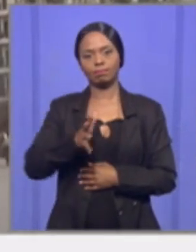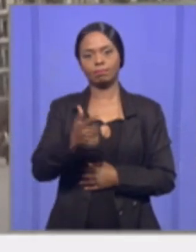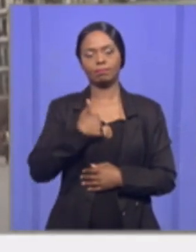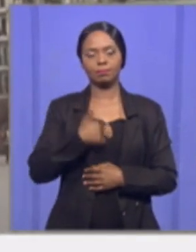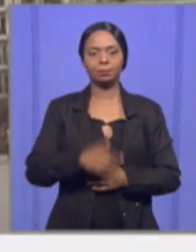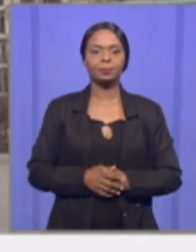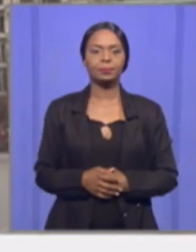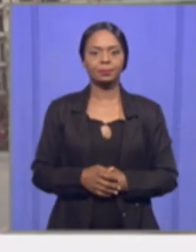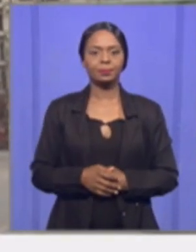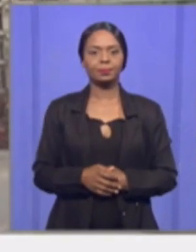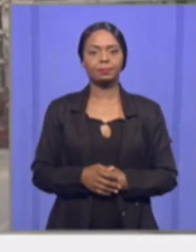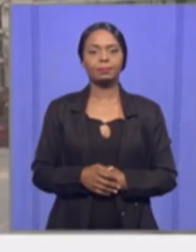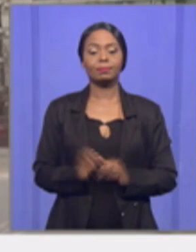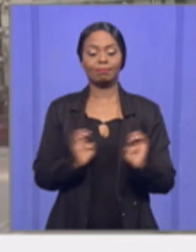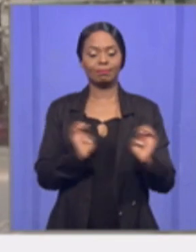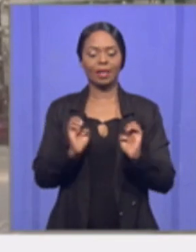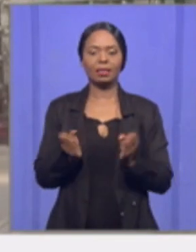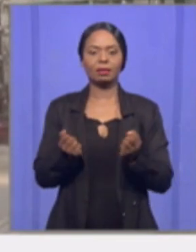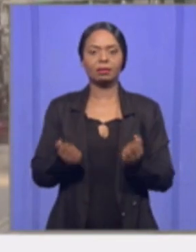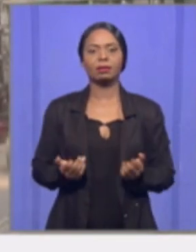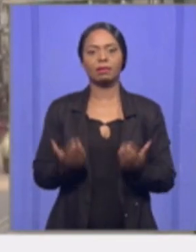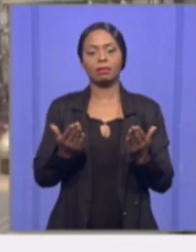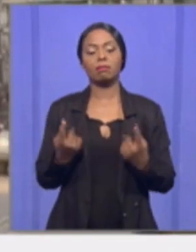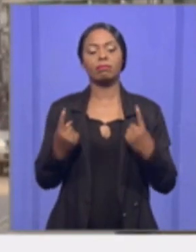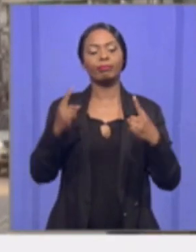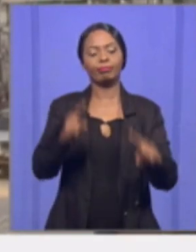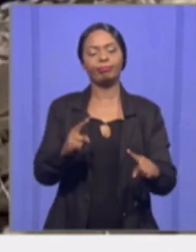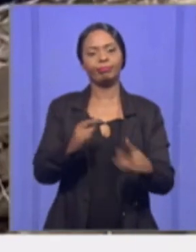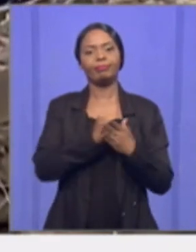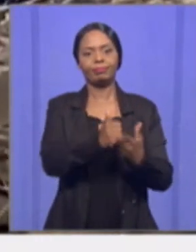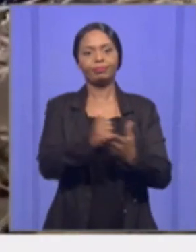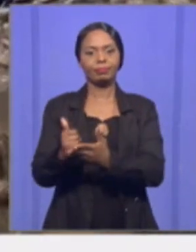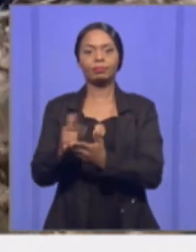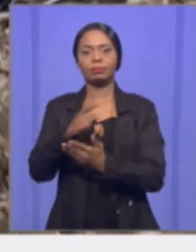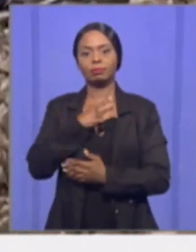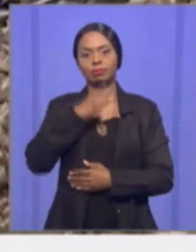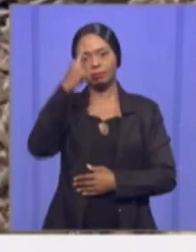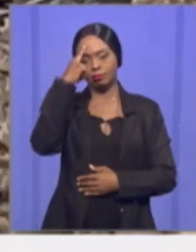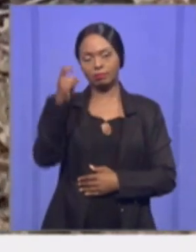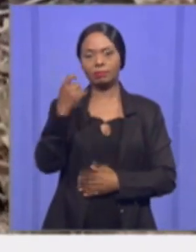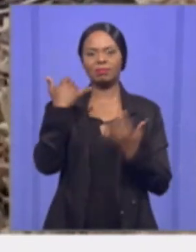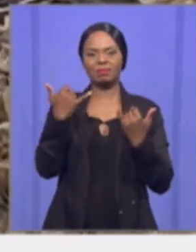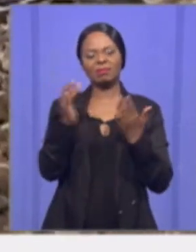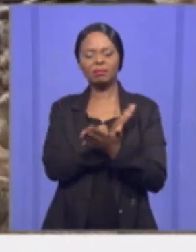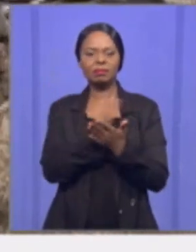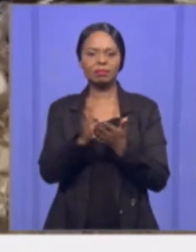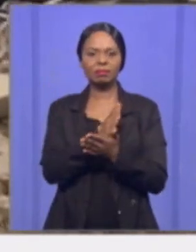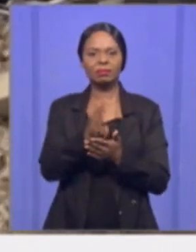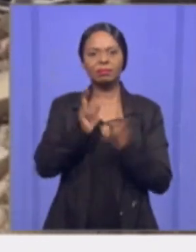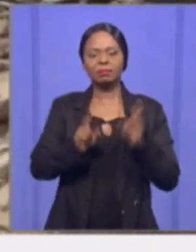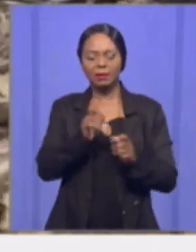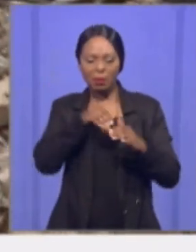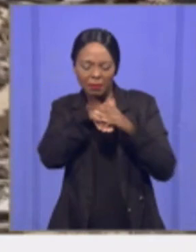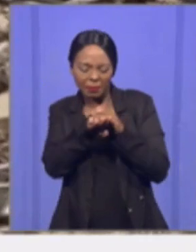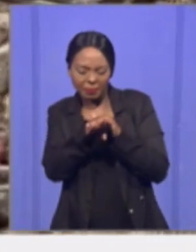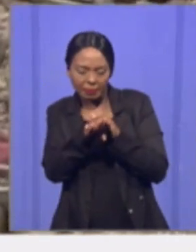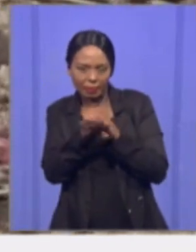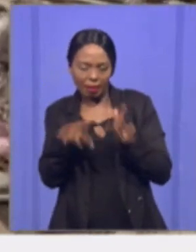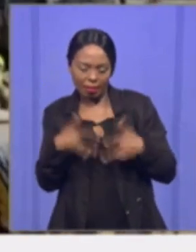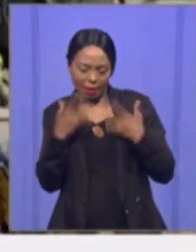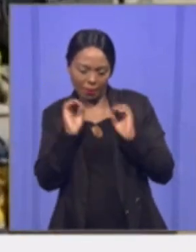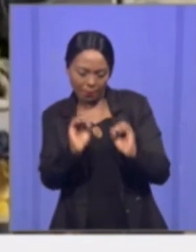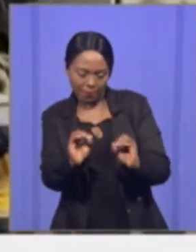Go ne ga bidiwa ba ditirelo tsa phaloso go tla go thusa fa ka go ne go dumelwa gore go santse go na le bao ba santseng ba tshela ka go